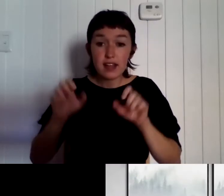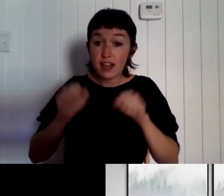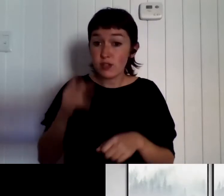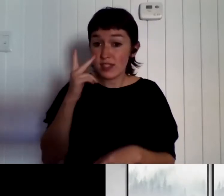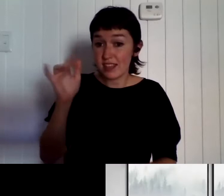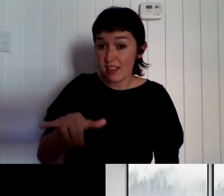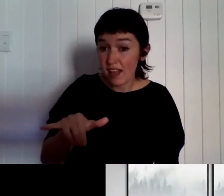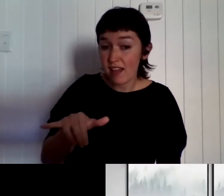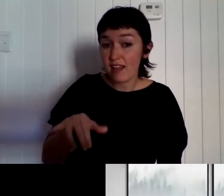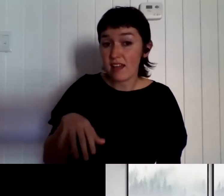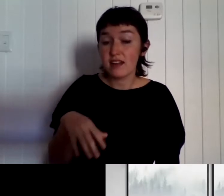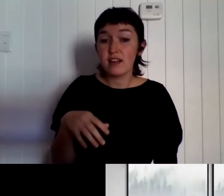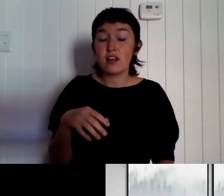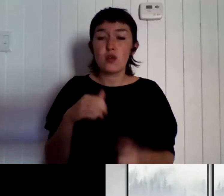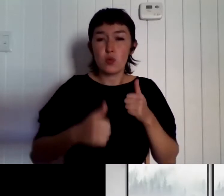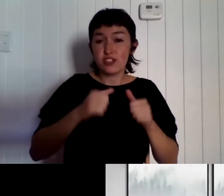cases can you and which can't you?